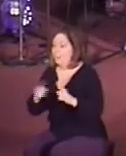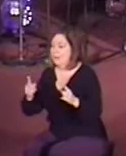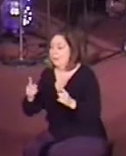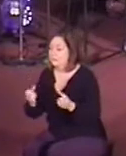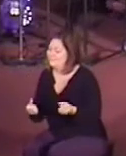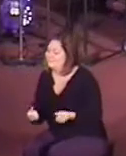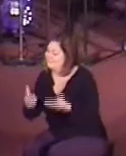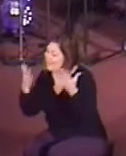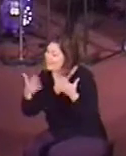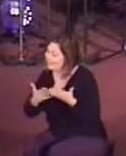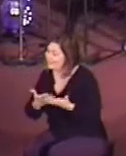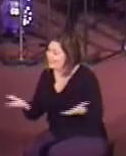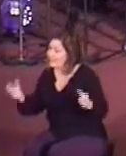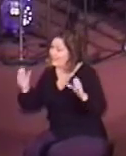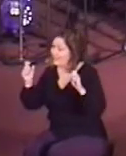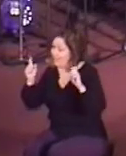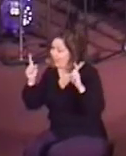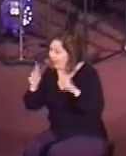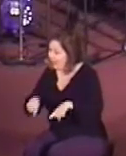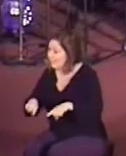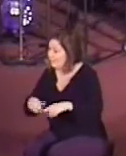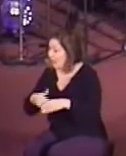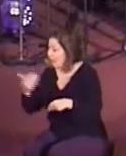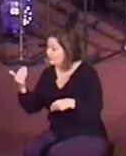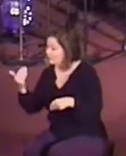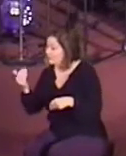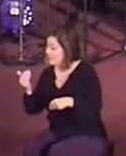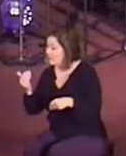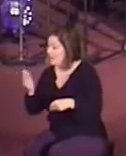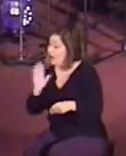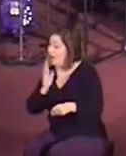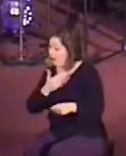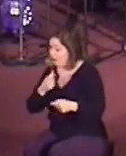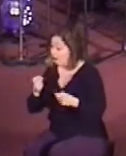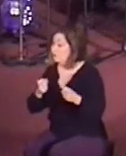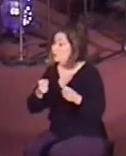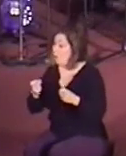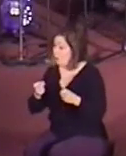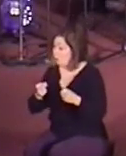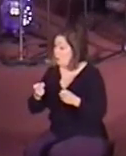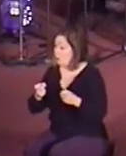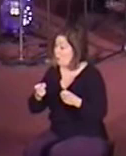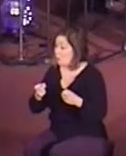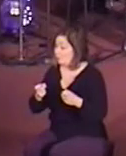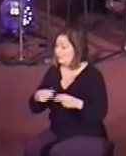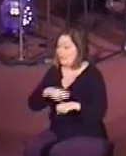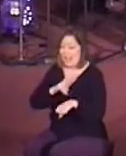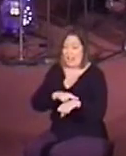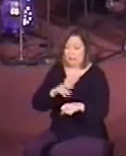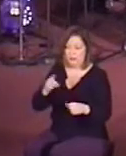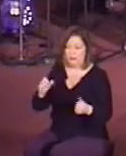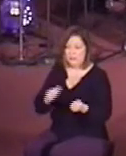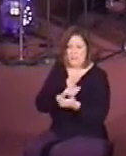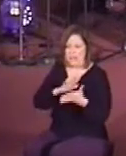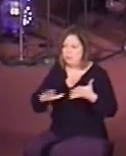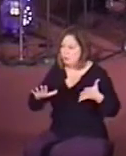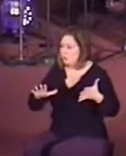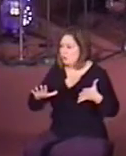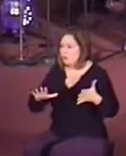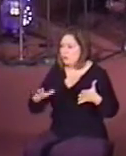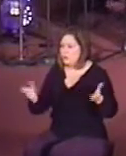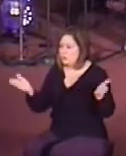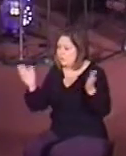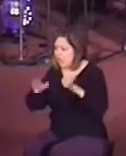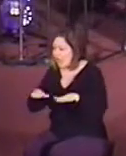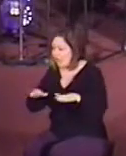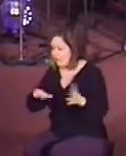many things that could happen that is outside of our control, whether it be a natural disaster or a death